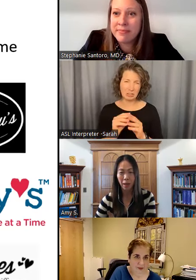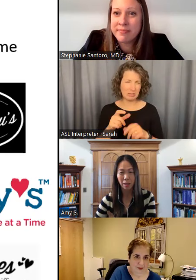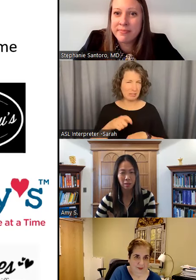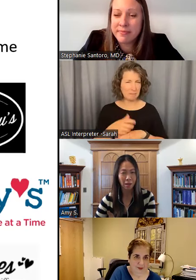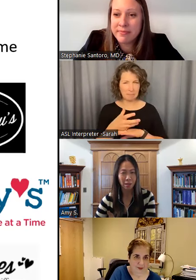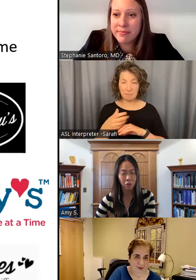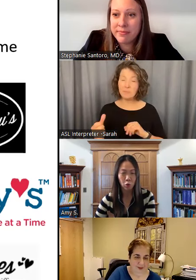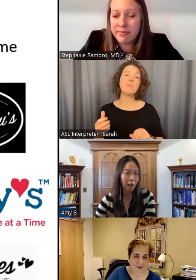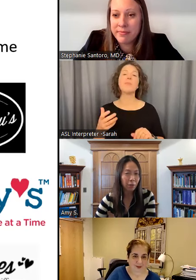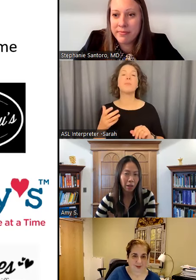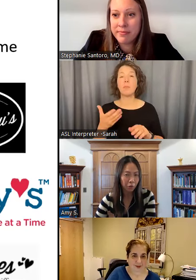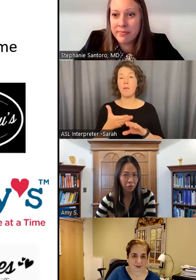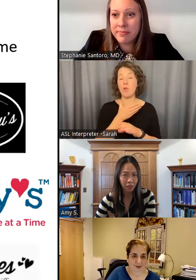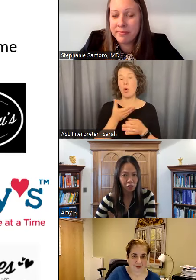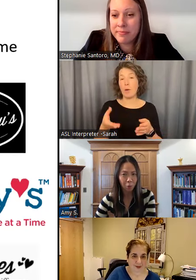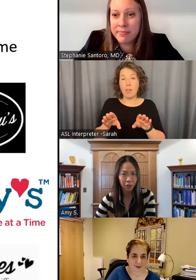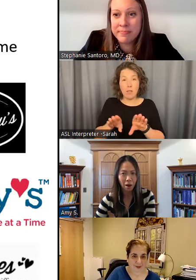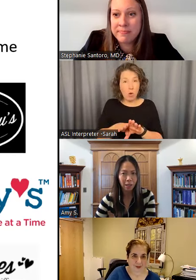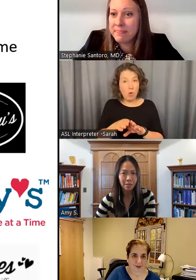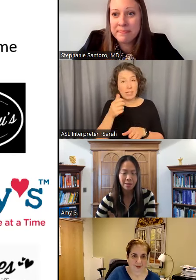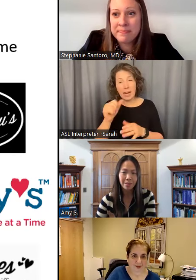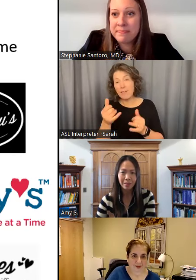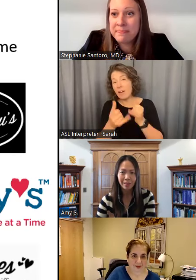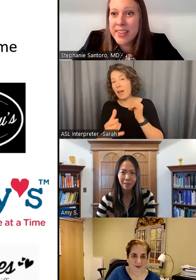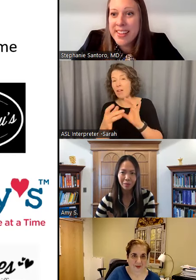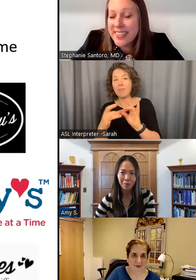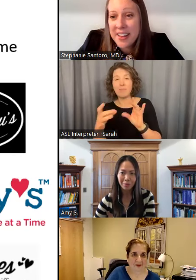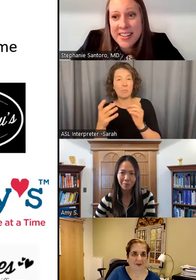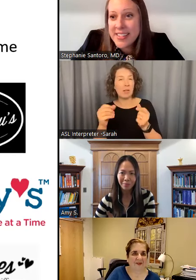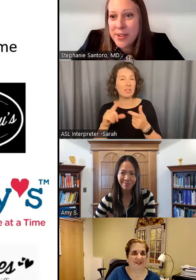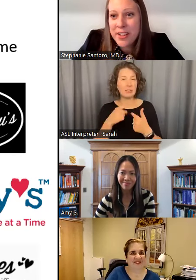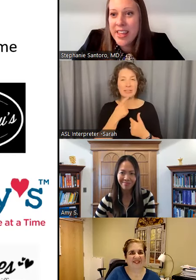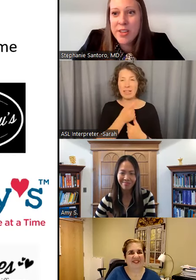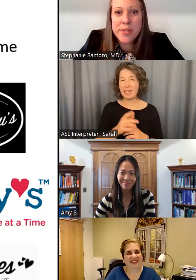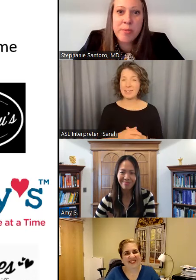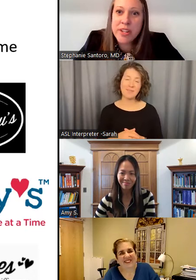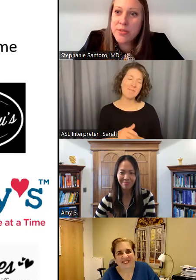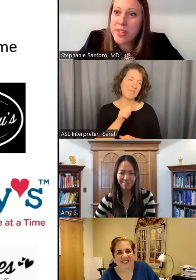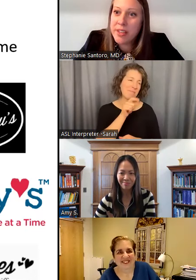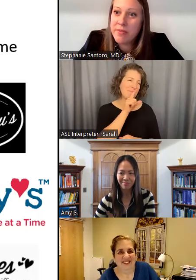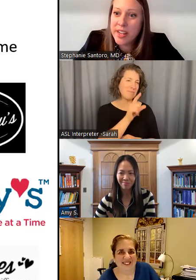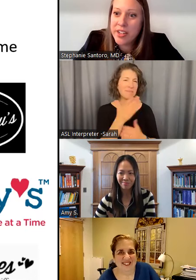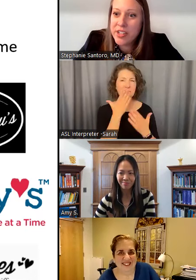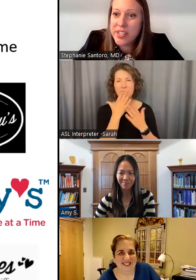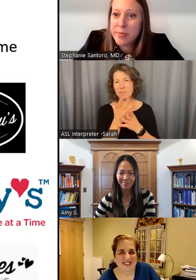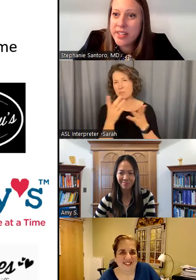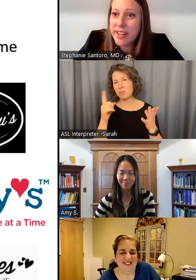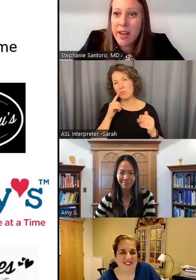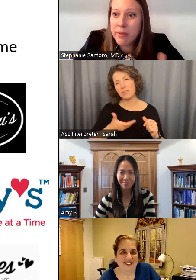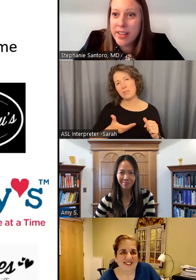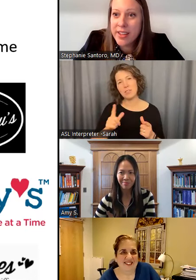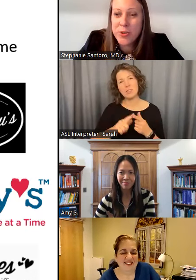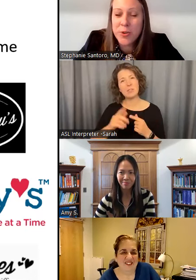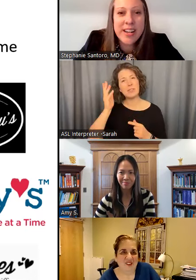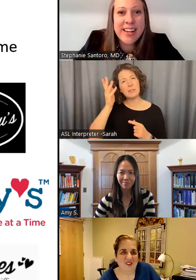Before we end today's session, do you have any final thoughts you'd like to share with the audience? Not necessarily. Thank you so much for the invitation to speak today.